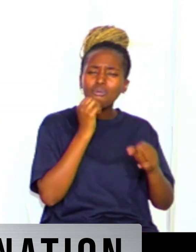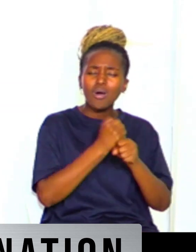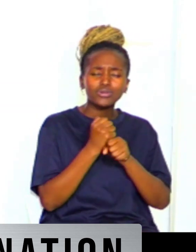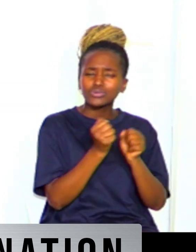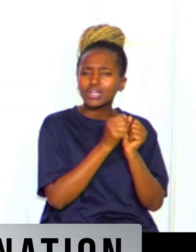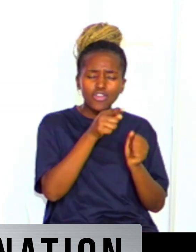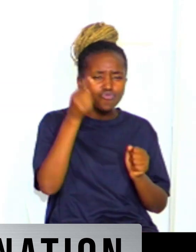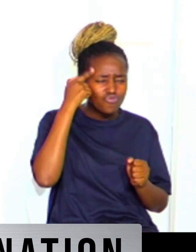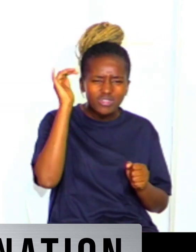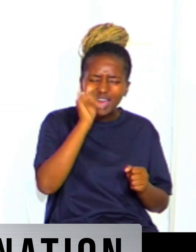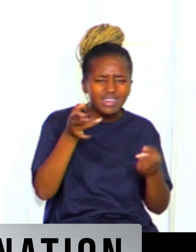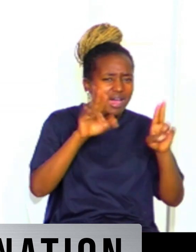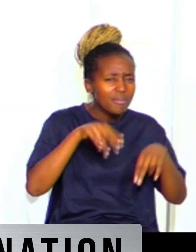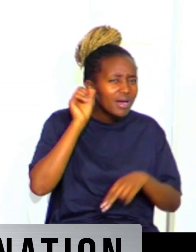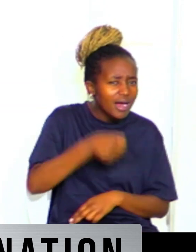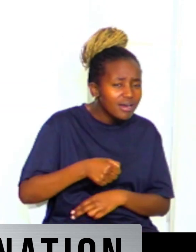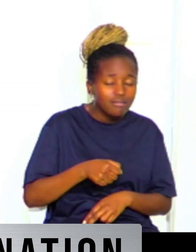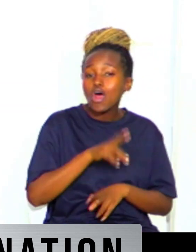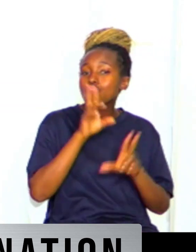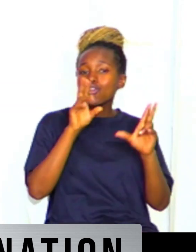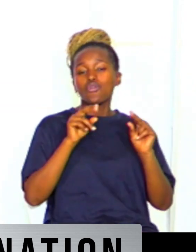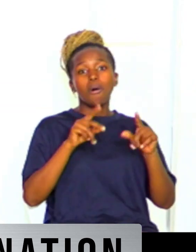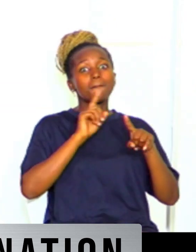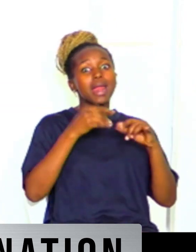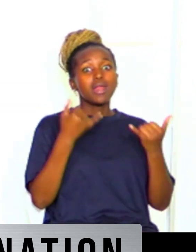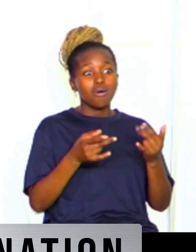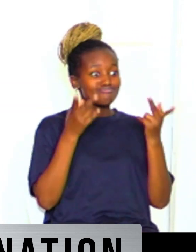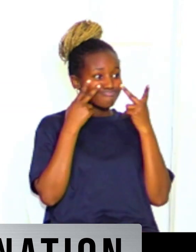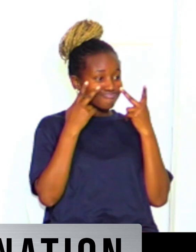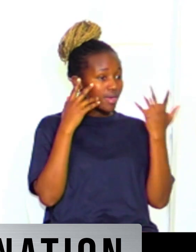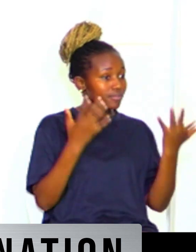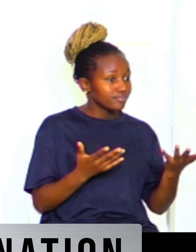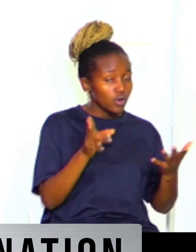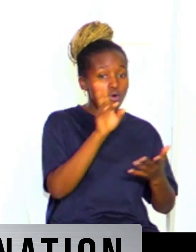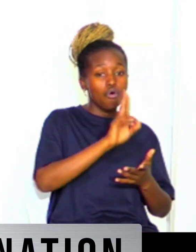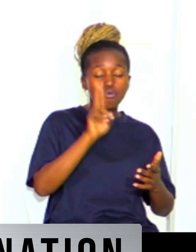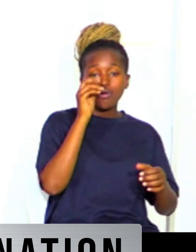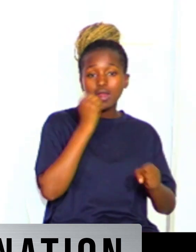Na wasalimiane. Right now as you are talking, I will say that Uhuru afanyi kazi